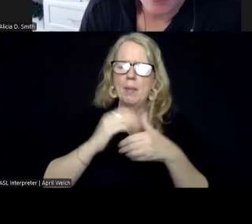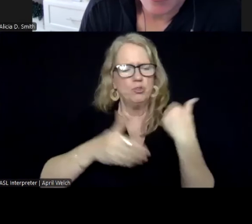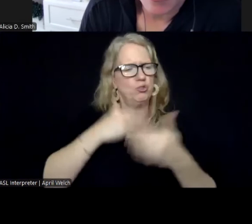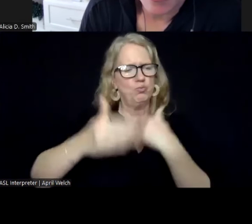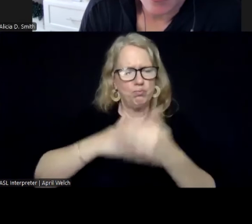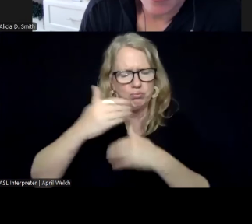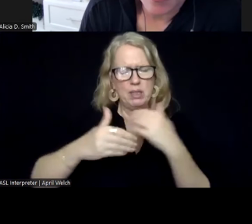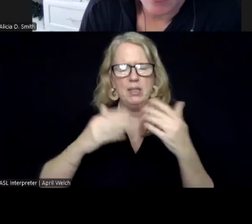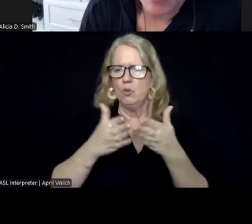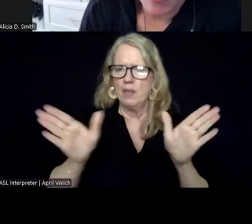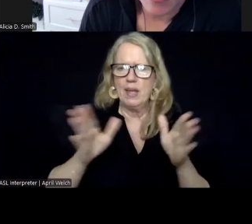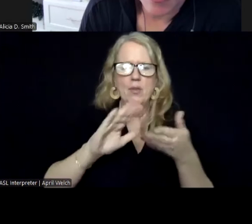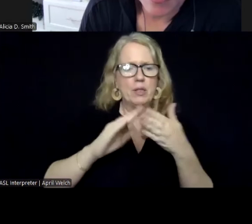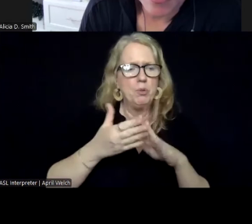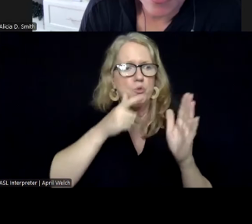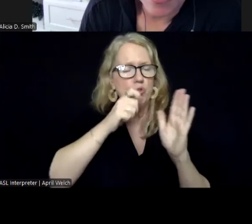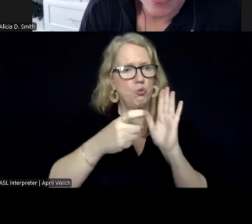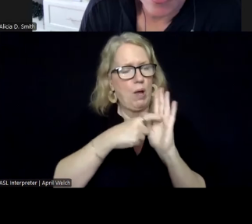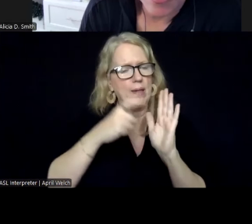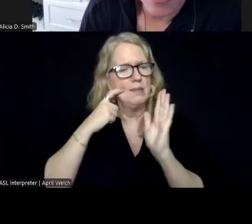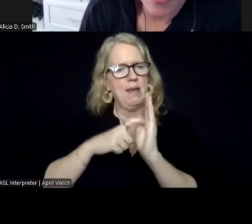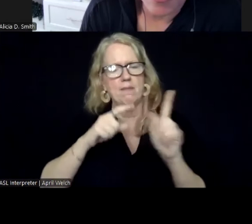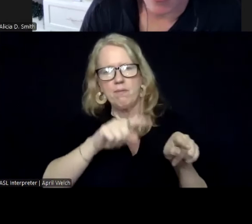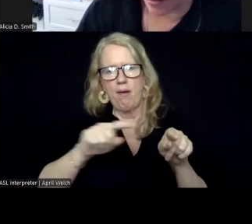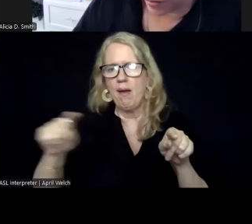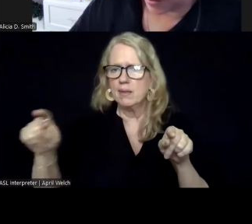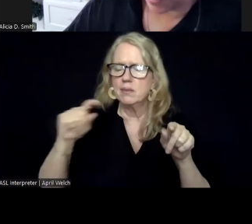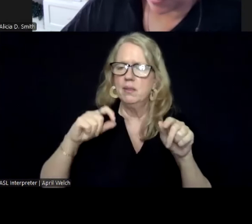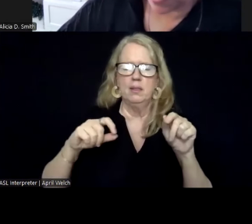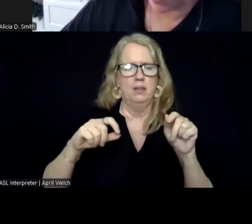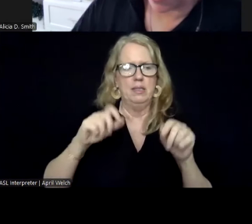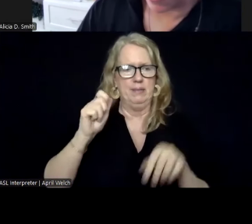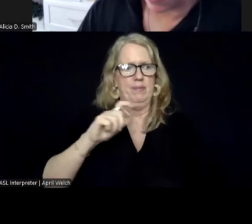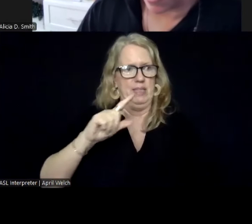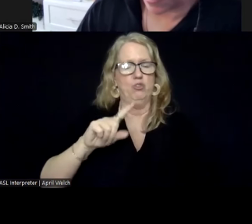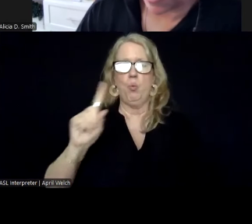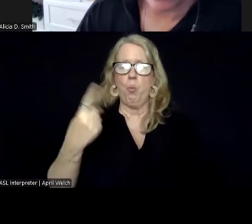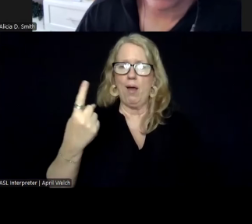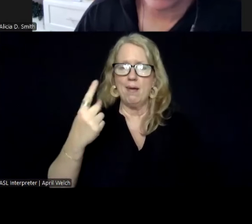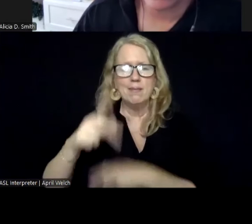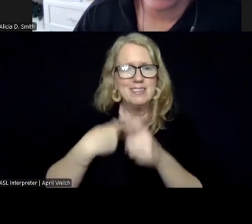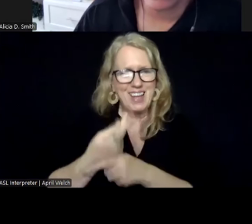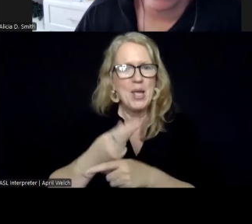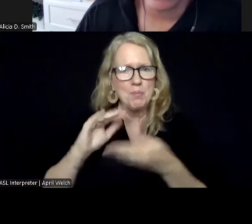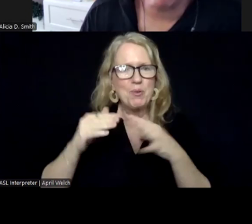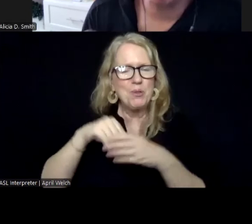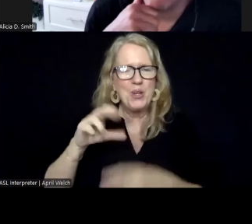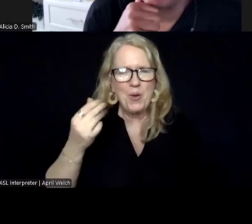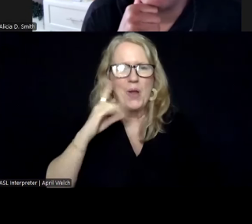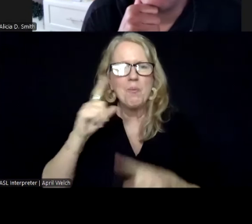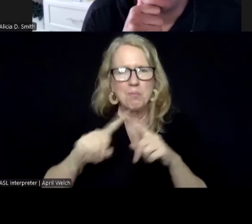the communities that were identified to really represent, not just one type of community in Ohio, but a